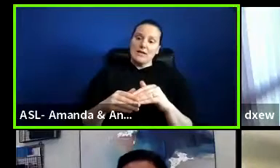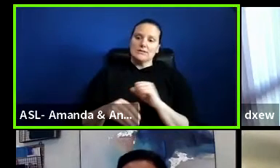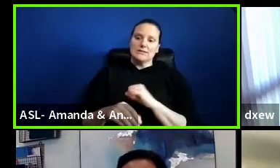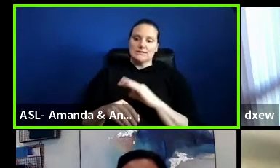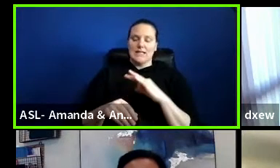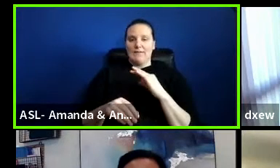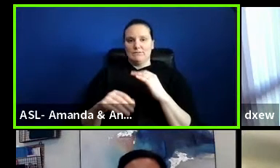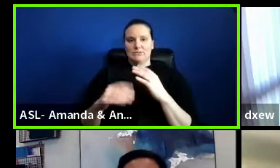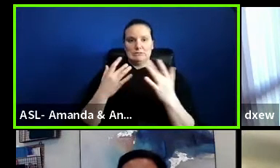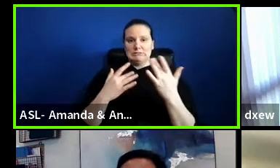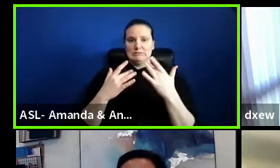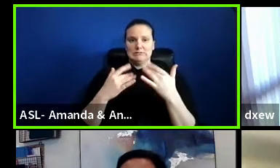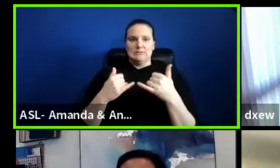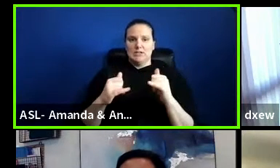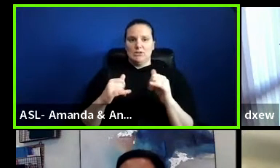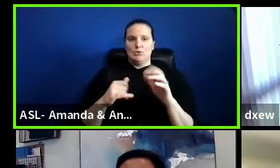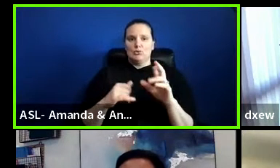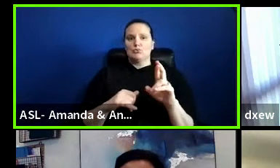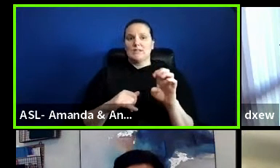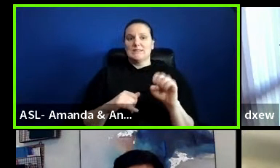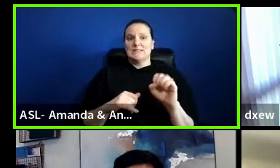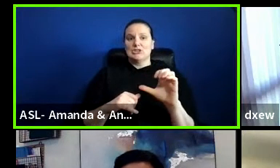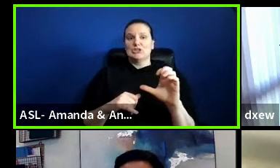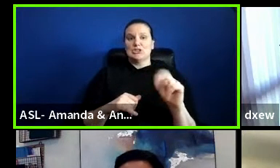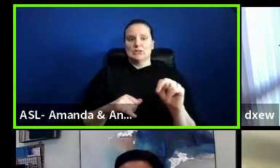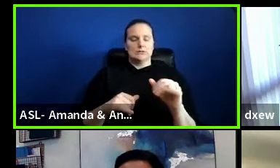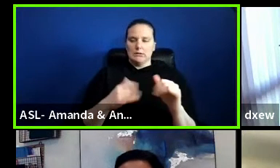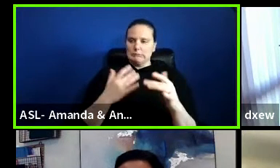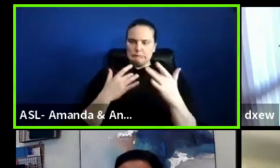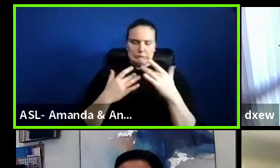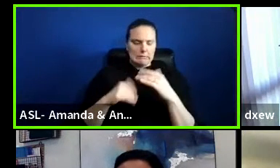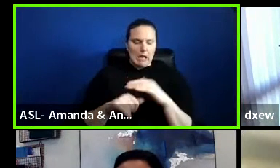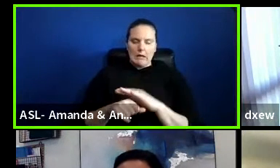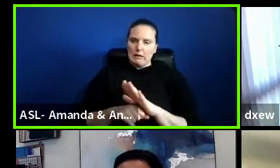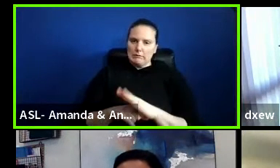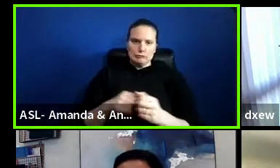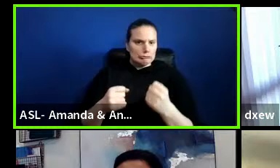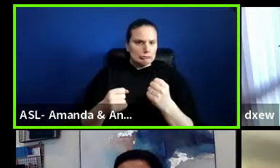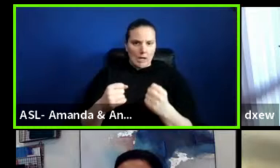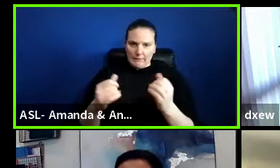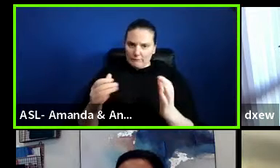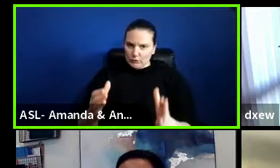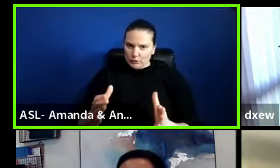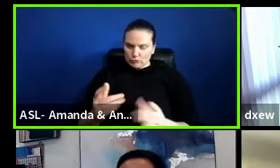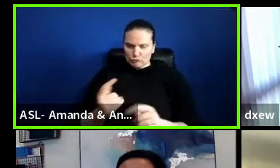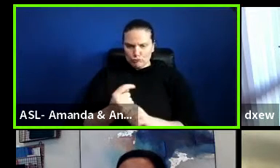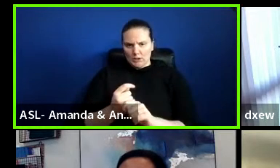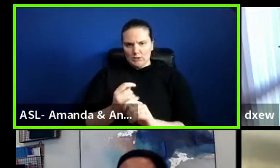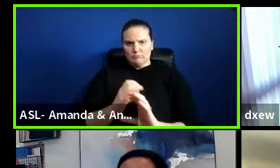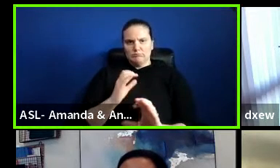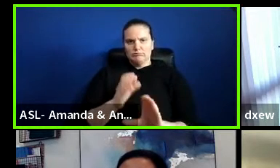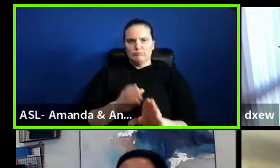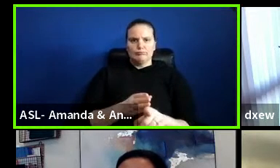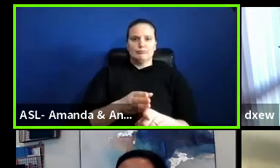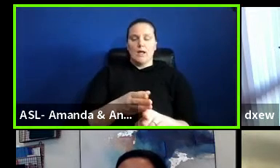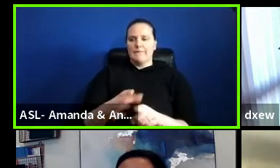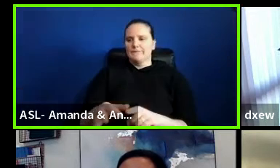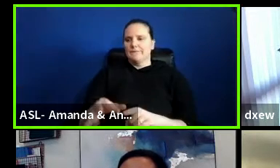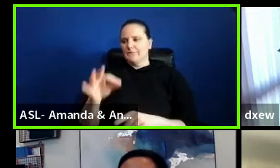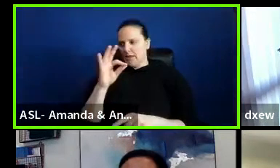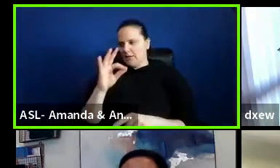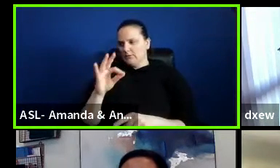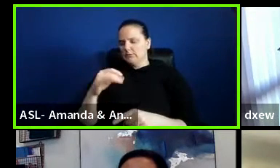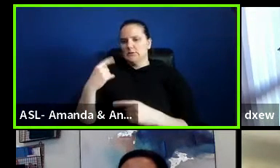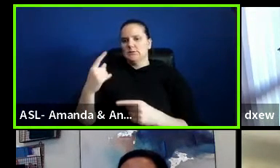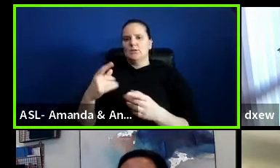recession right now. We're still severely short of drivers. And so one of the things that we have discovered, or I have discovered since I took